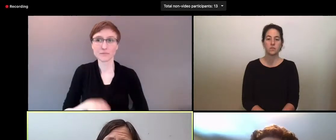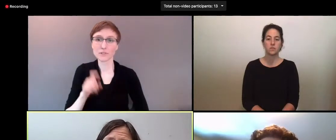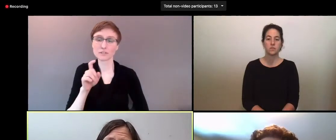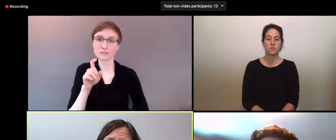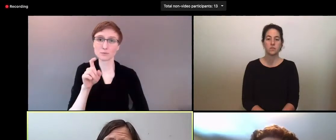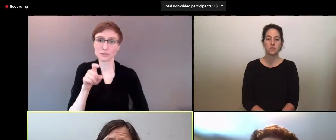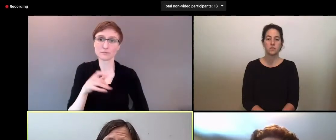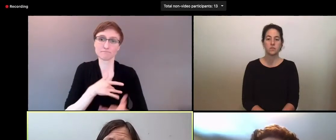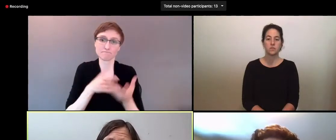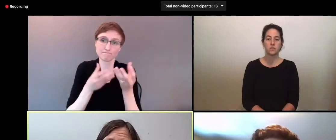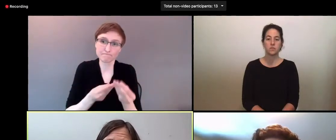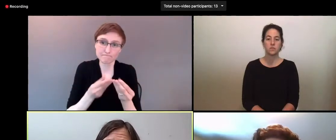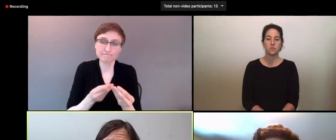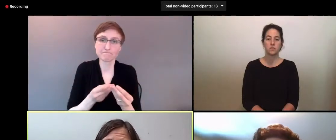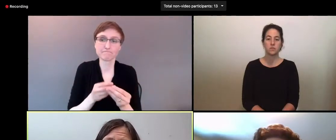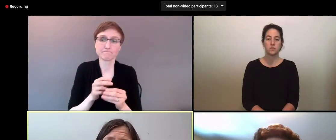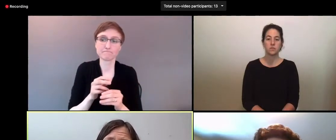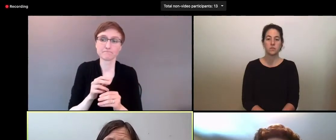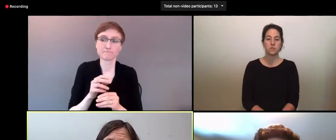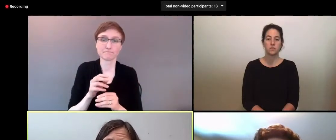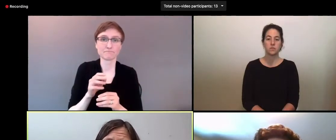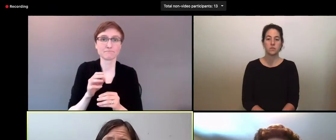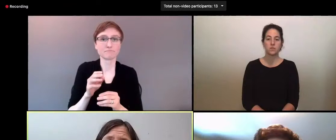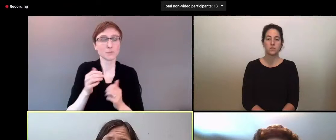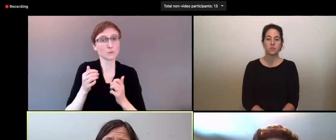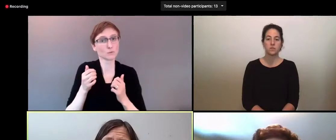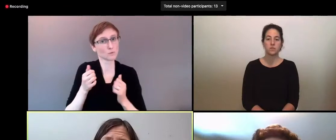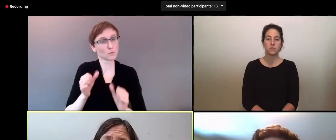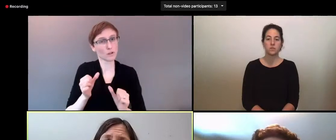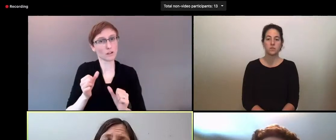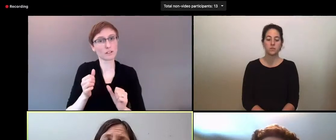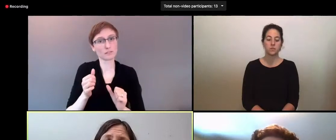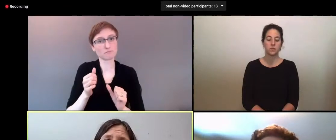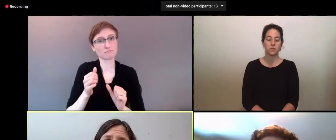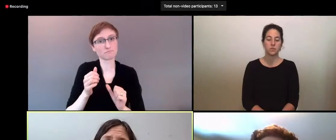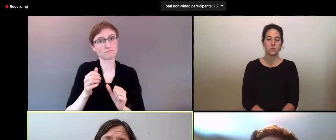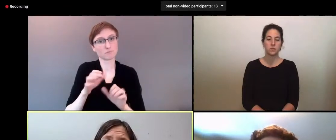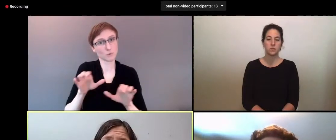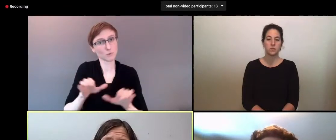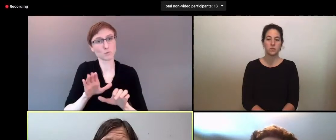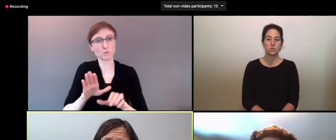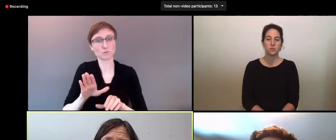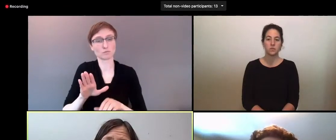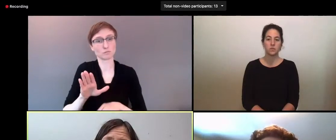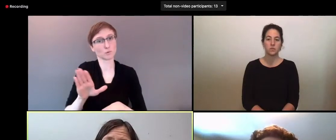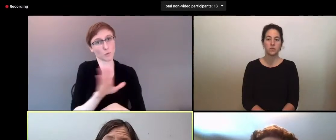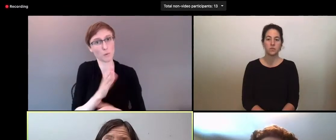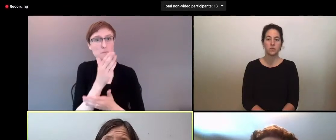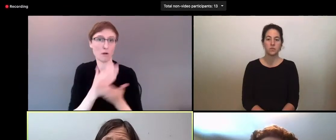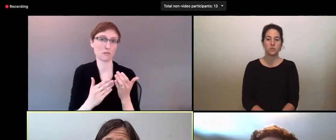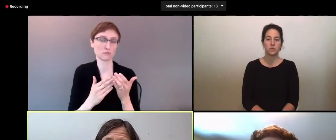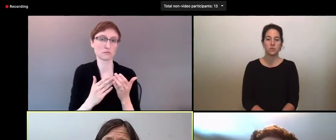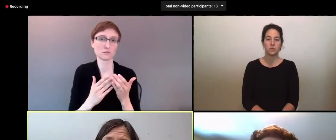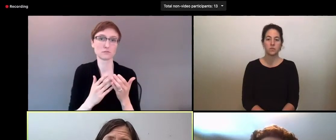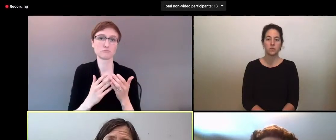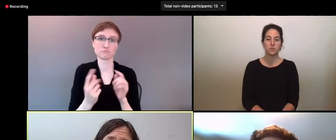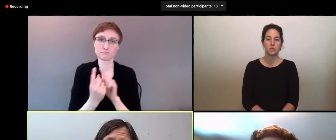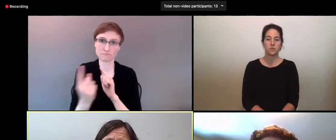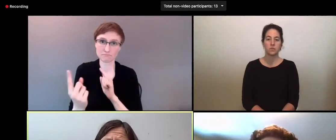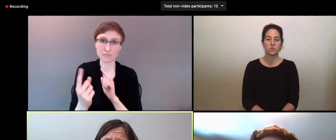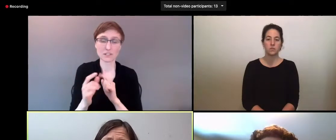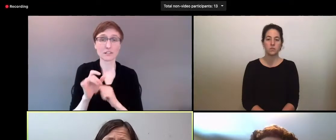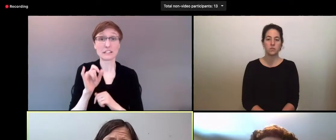compassionate and just try each of us to do our part to maintain physical distancing and clarify if we're not seeing it